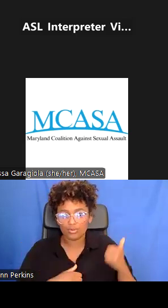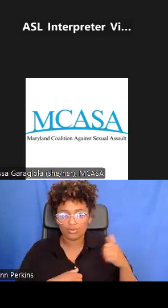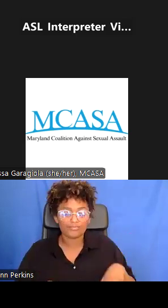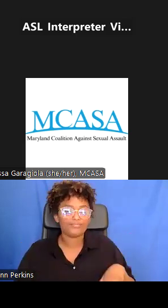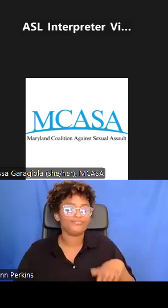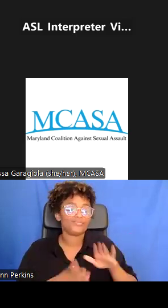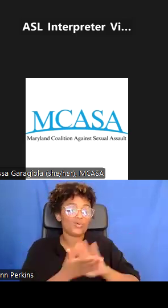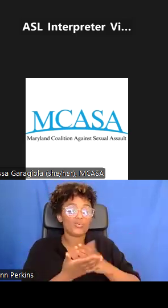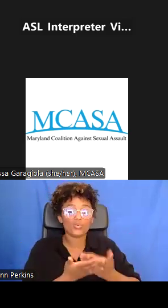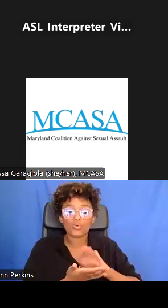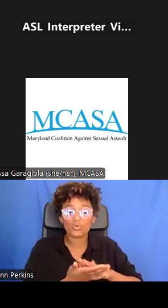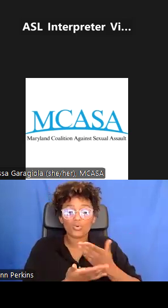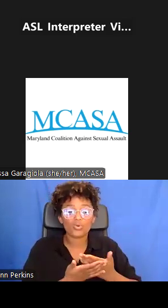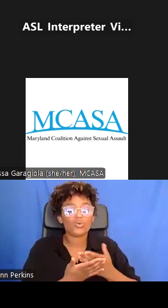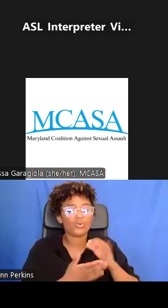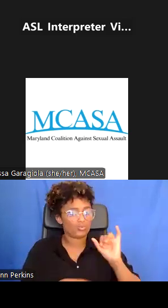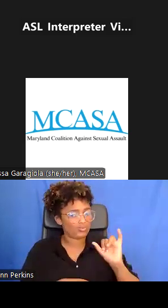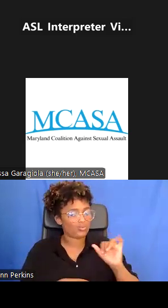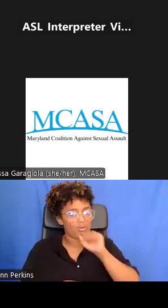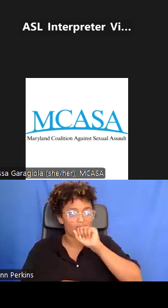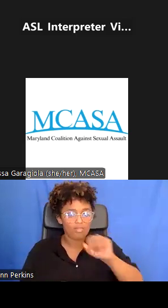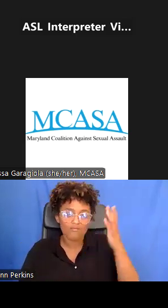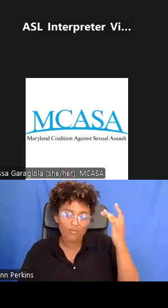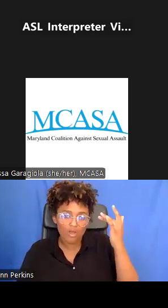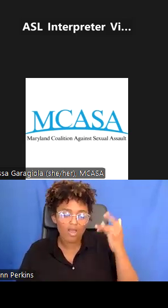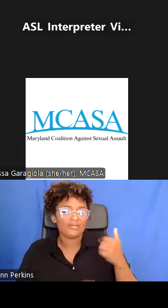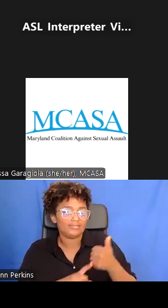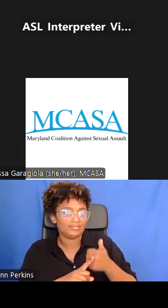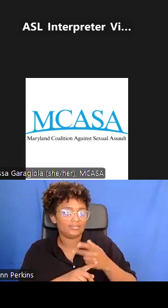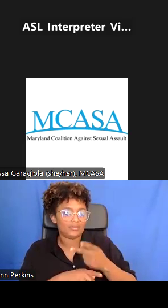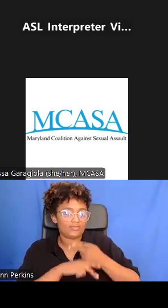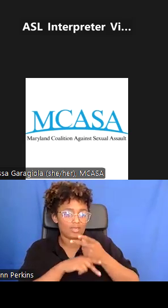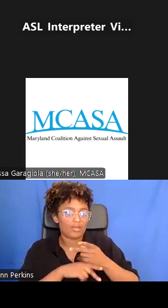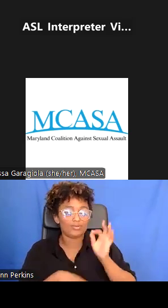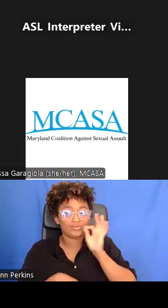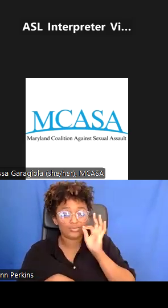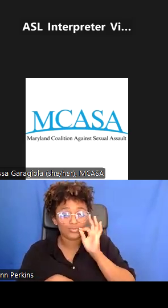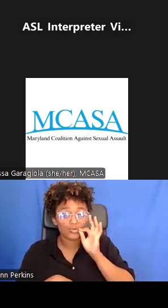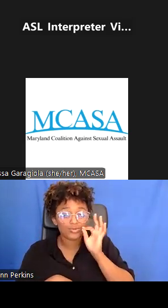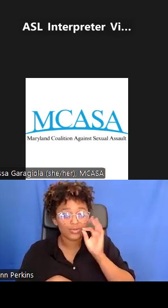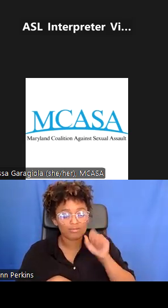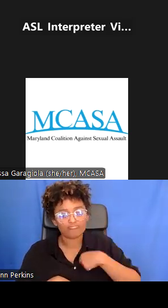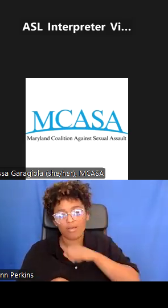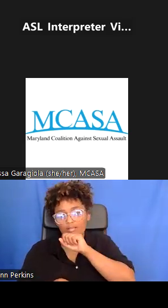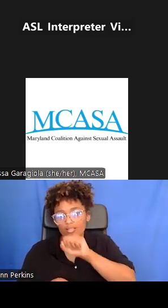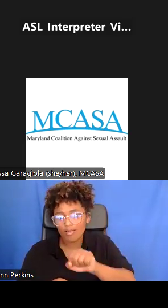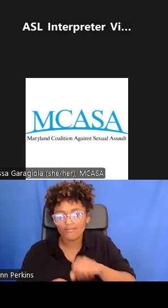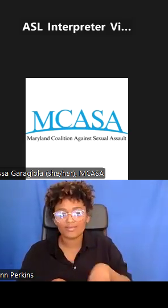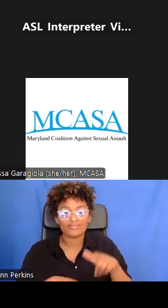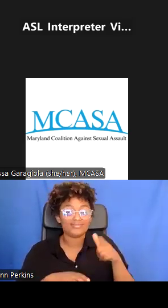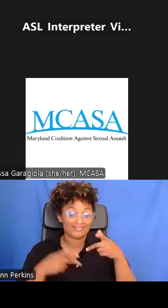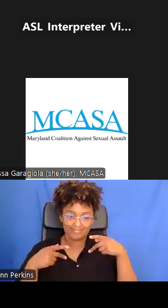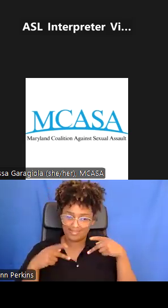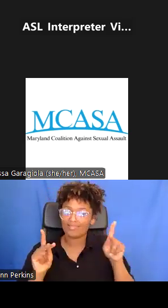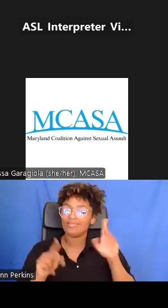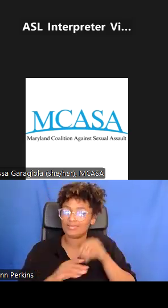one of the things that covers a lot of self-care things. Someone put smoking weed, love it, love it. And it's illegal in Maryland.